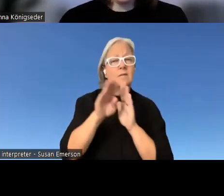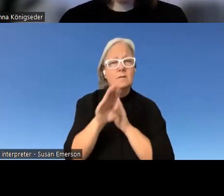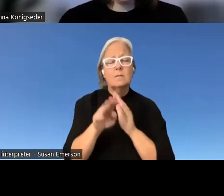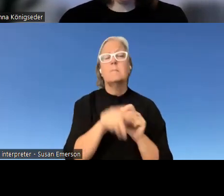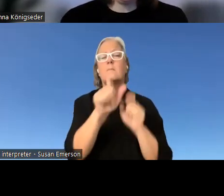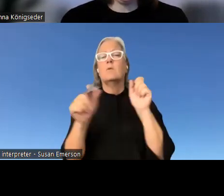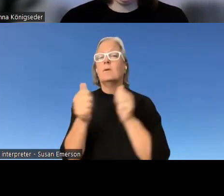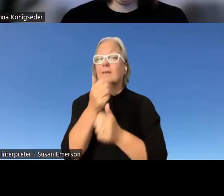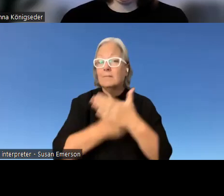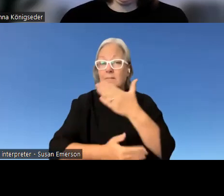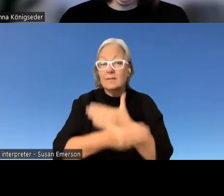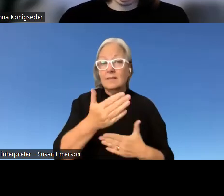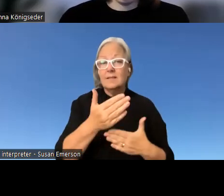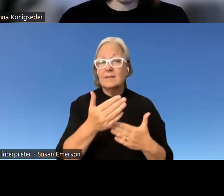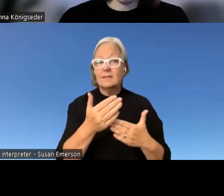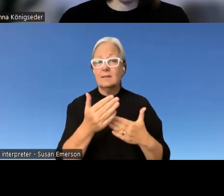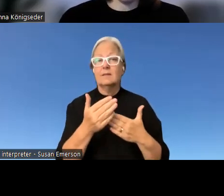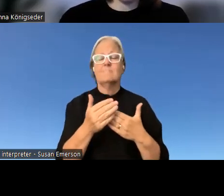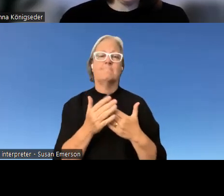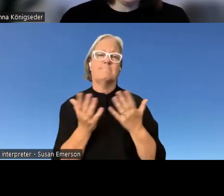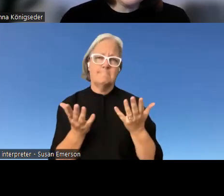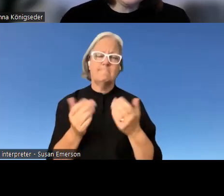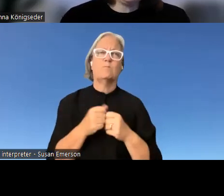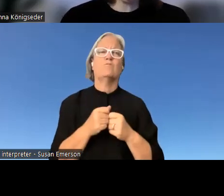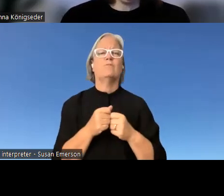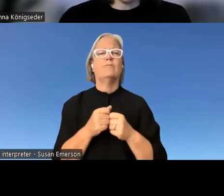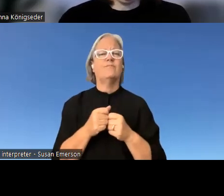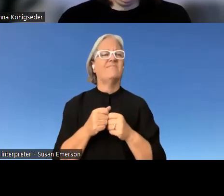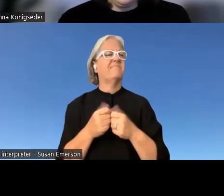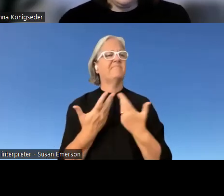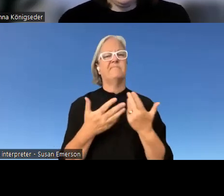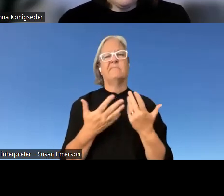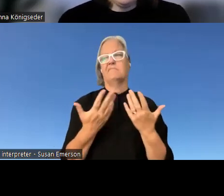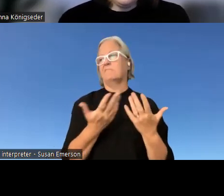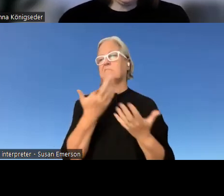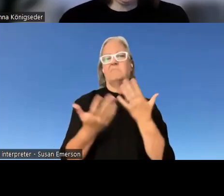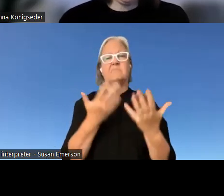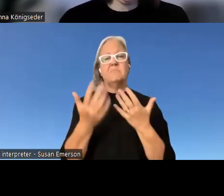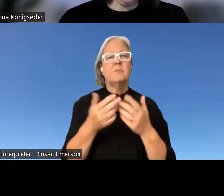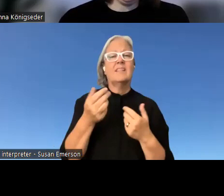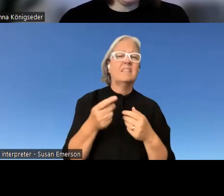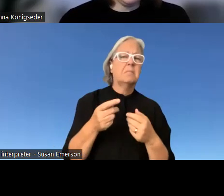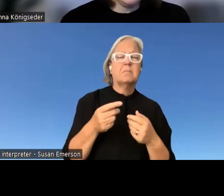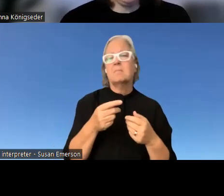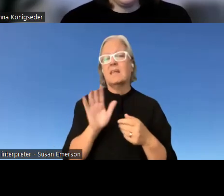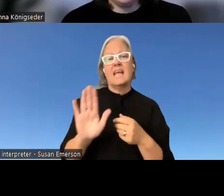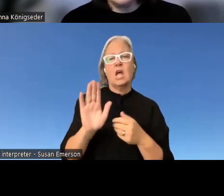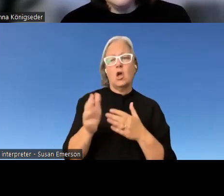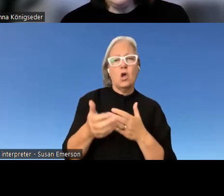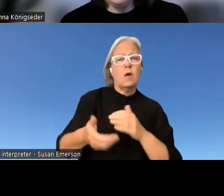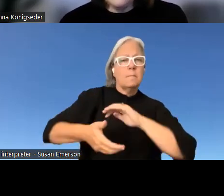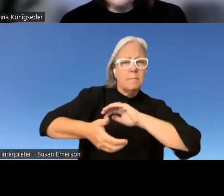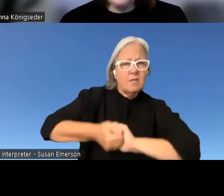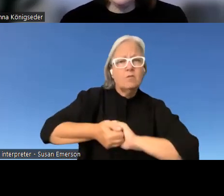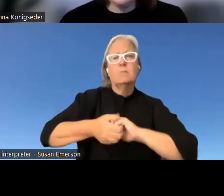disabilities. And any kind of partnerships, any kind of programs that show a partnership with